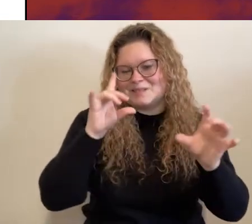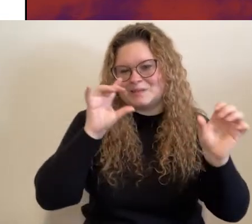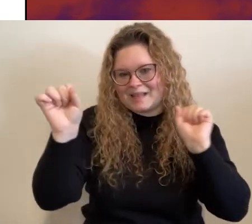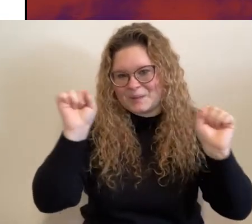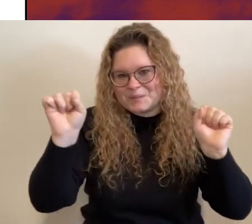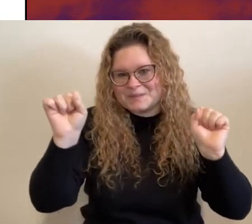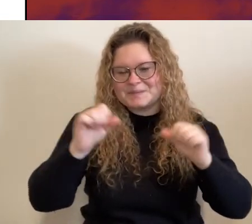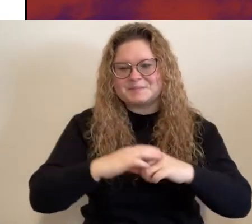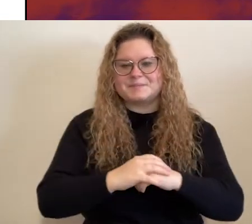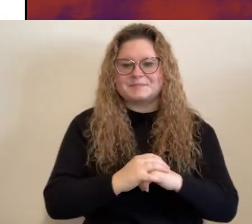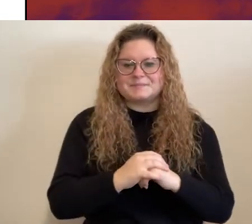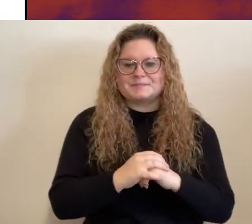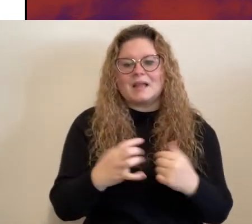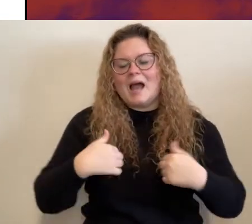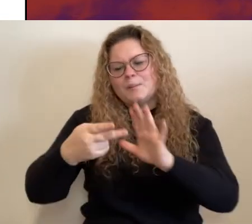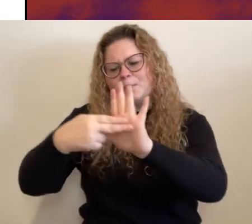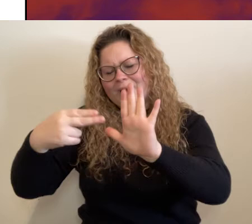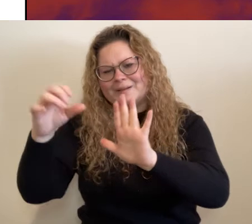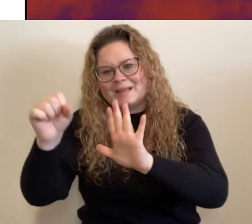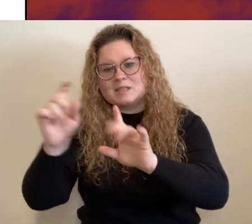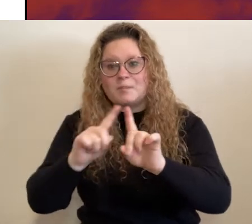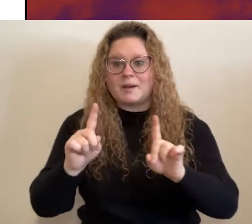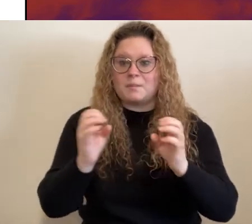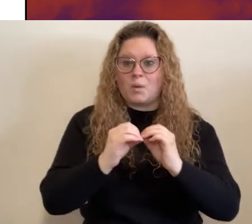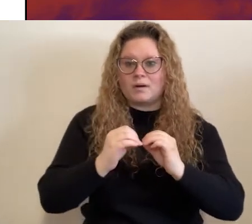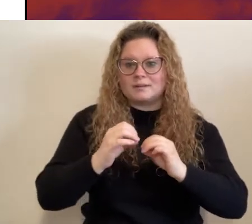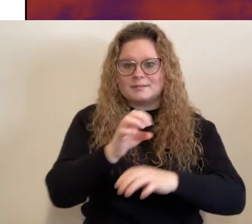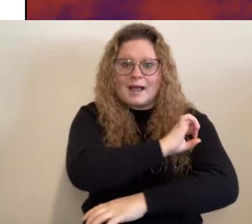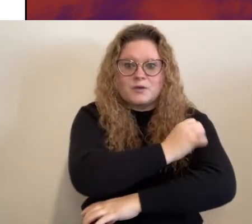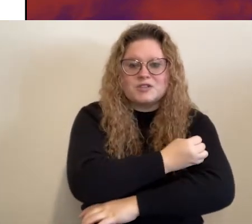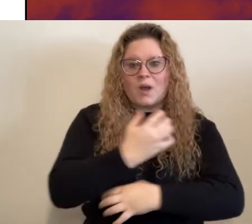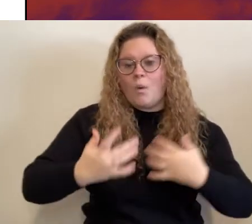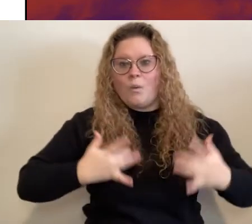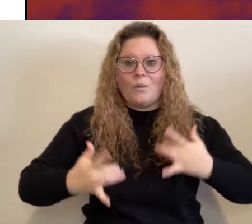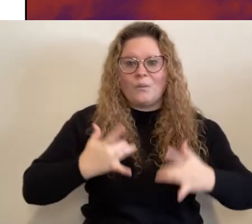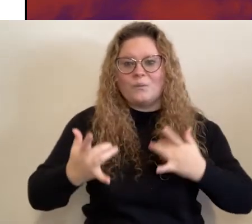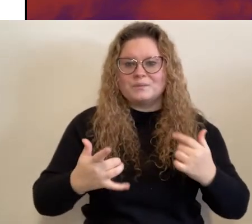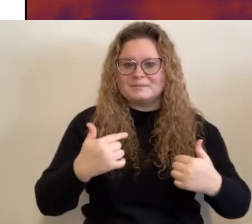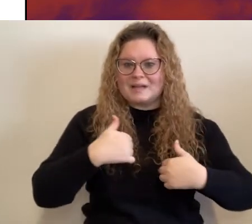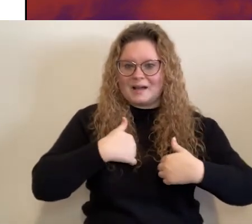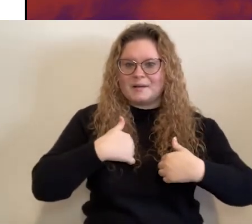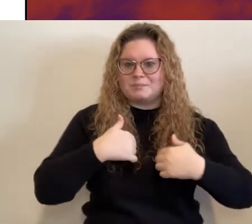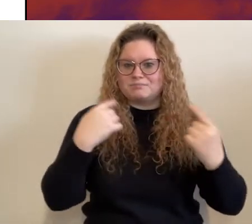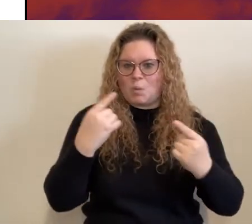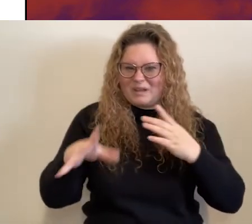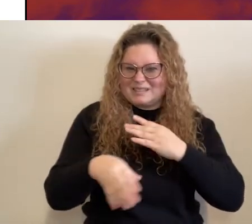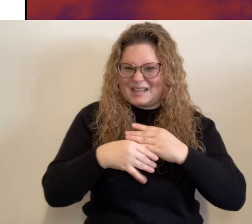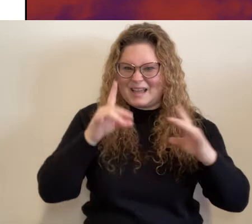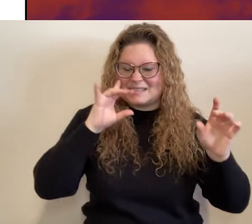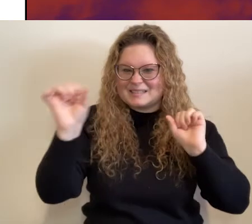of course, in the branding element, but in the energetic, more esoteric side of my brand, I channel a lot of sounds. I'm an